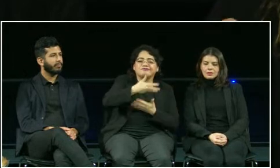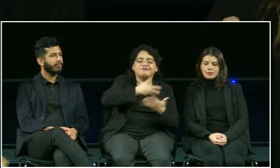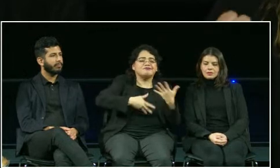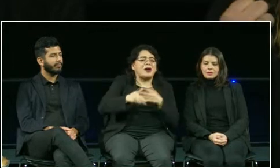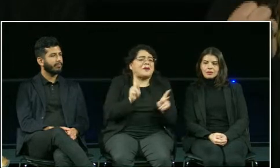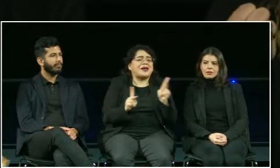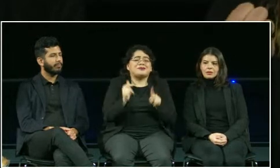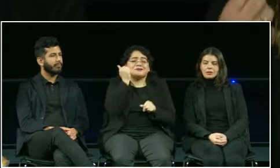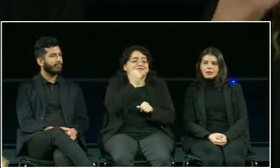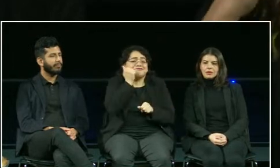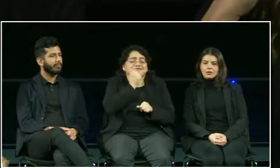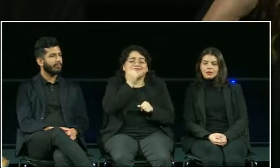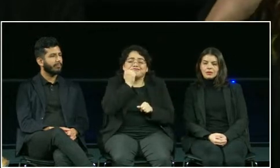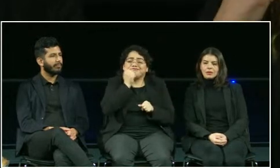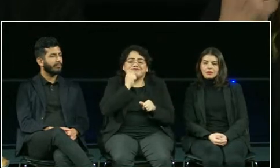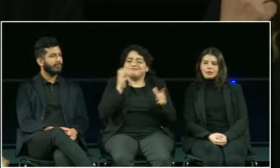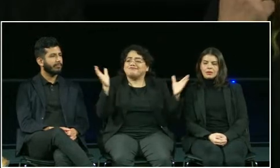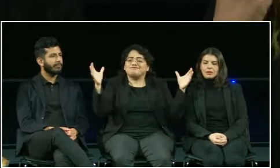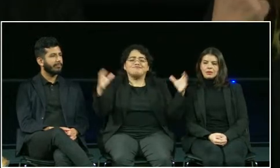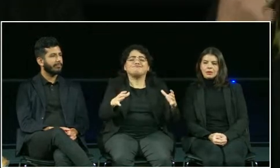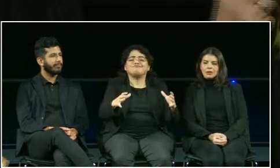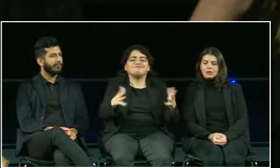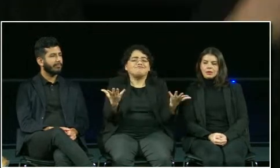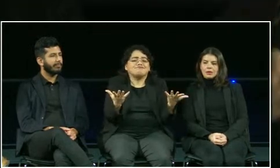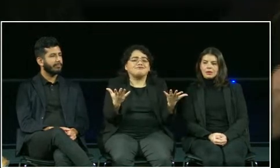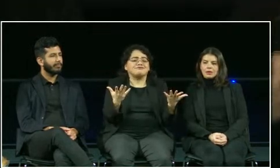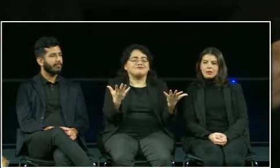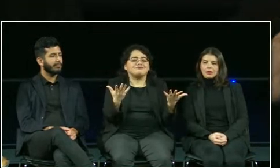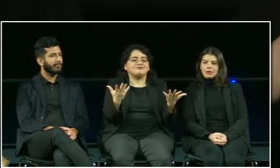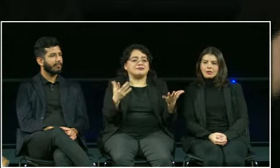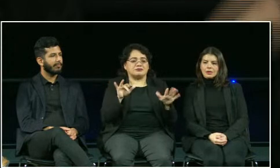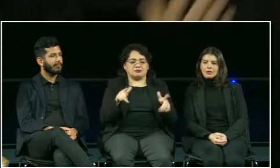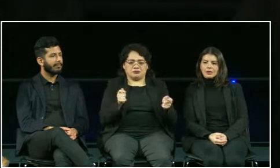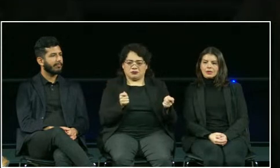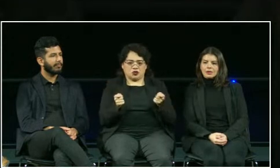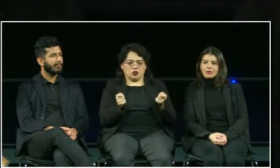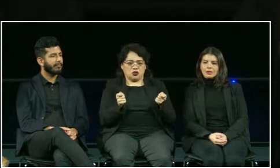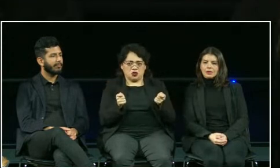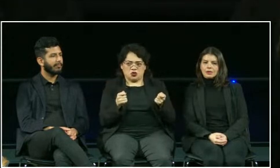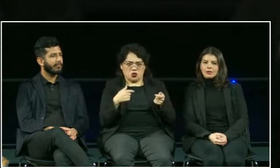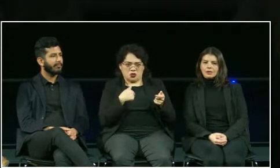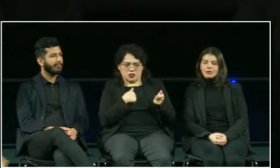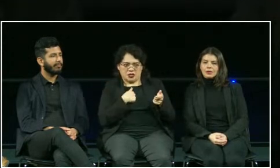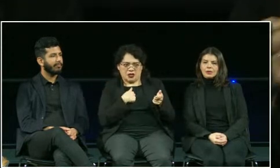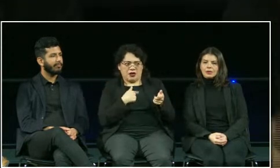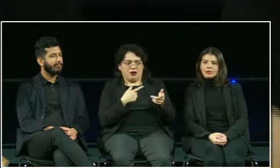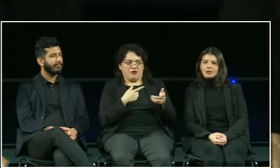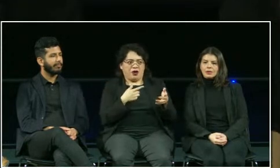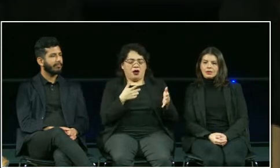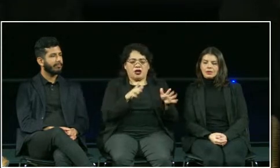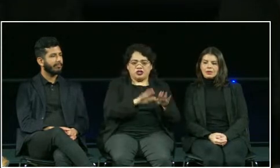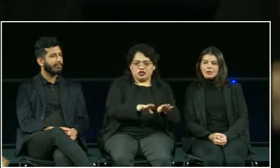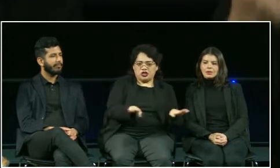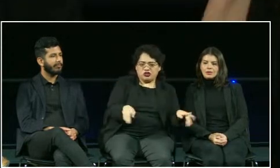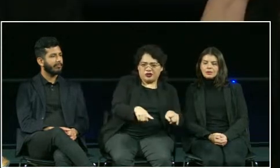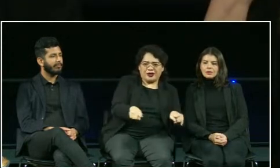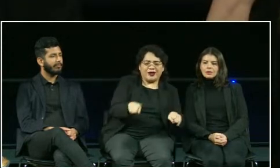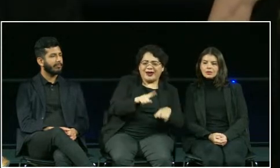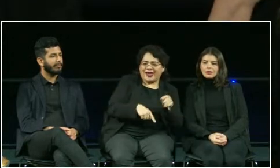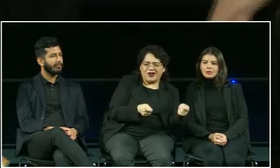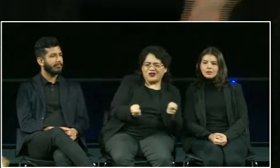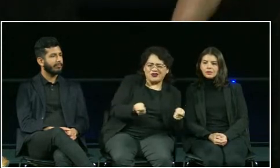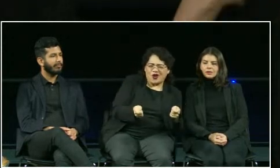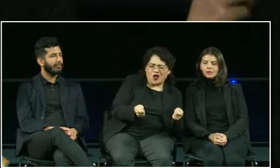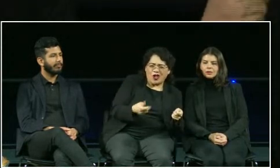people that are used, that normally they know, they control themselves with people that can't control, children